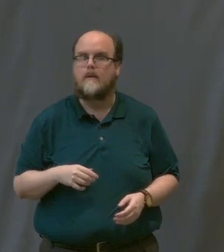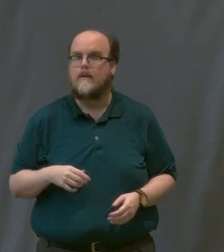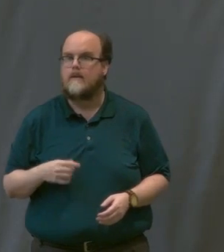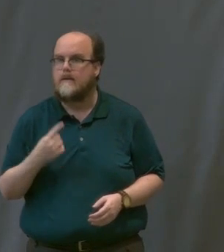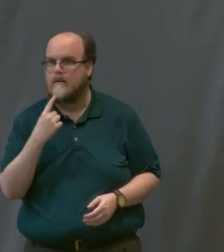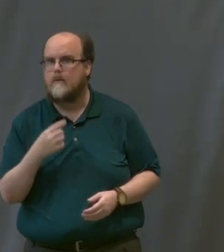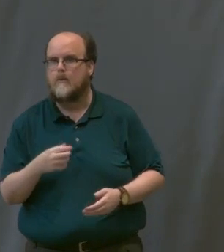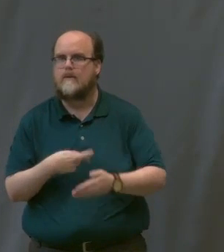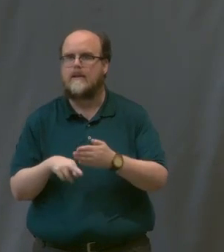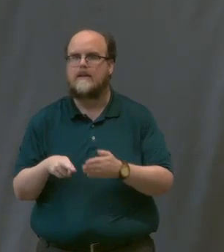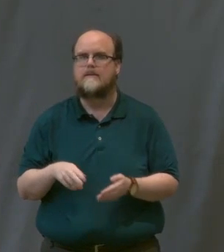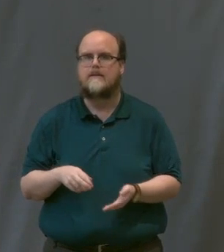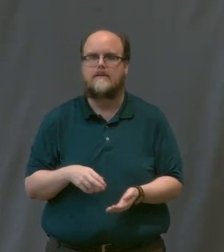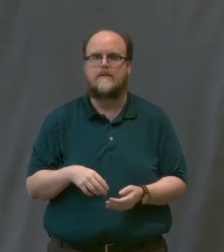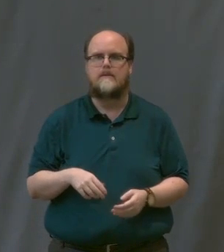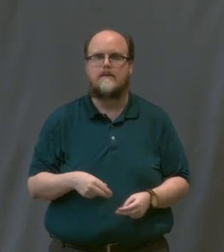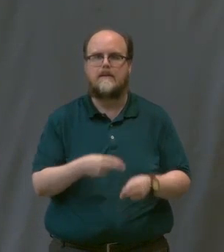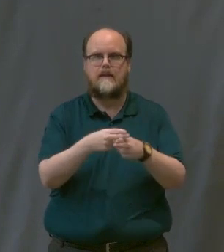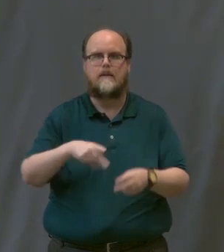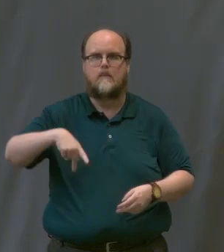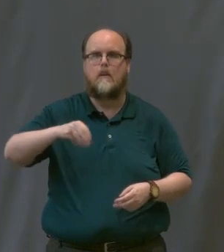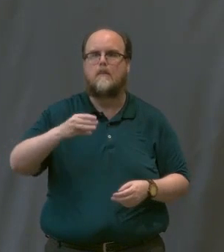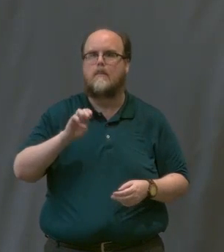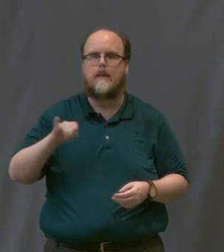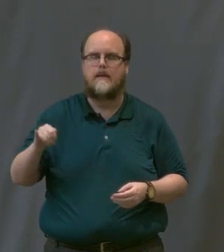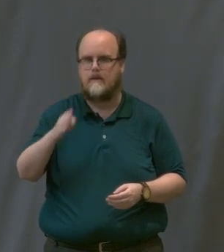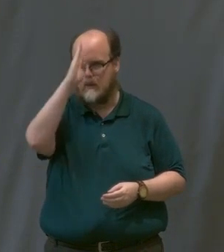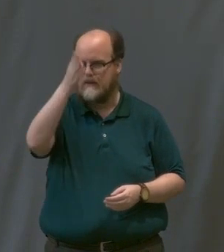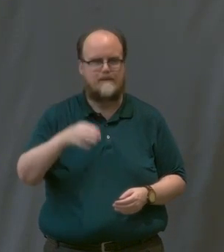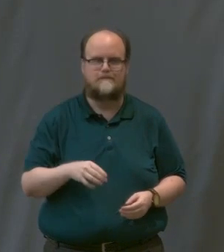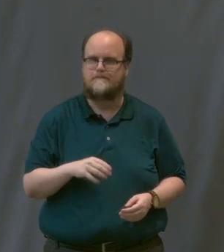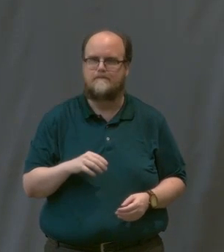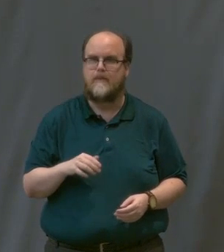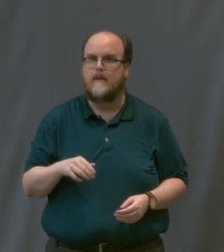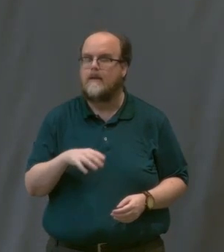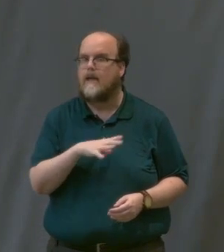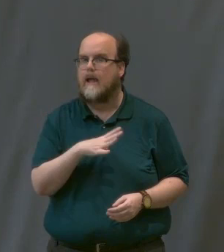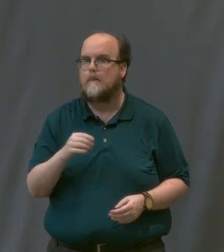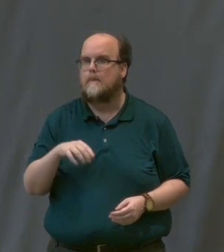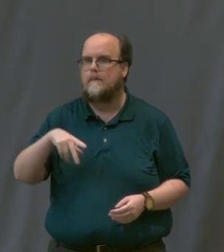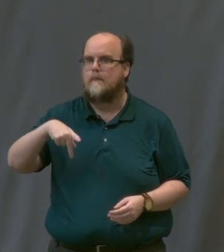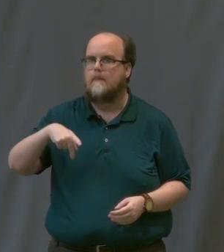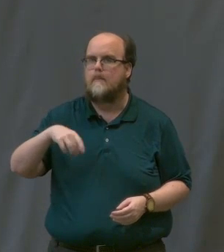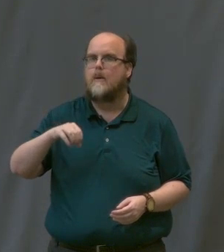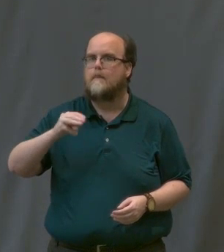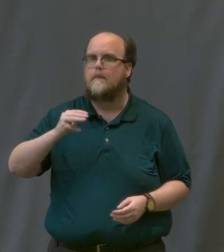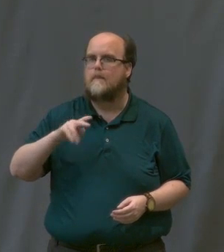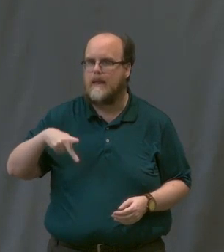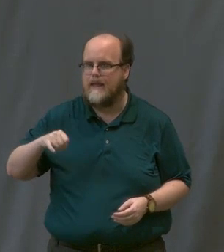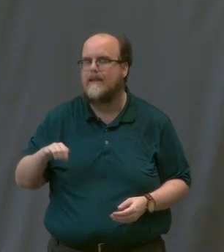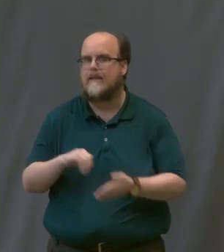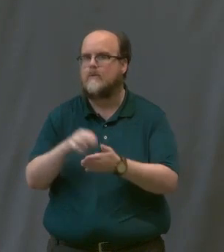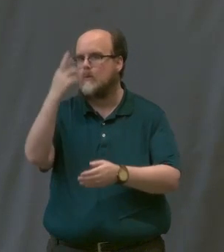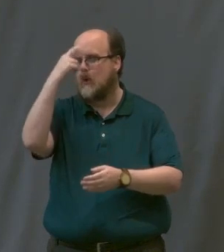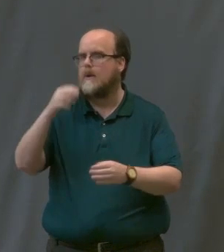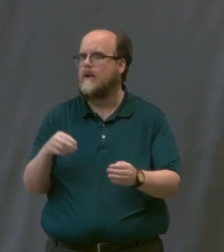the Revelation references Pompeii directly, the destruction of it, that is, and that Pompeii was Rome's karma. We got into karma